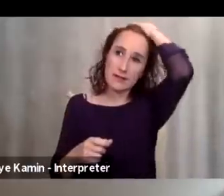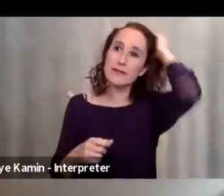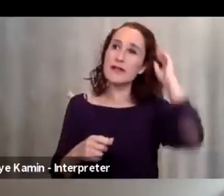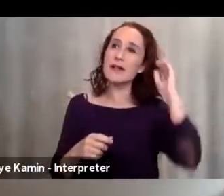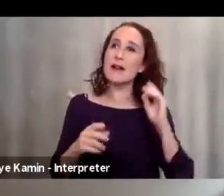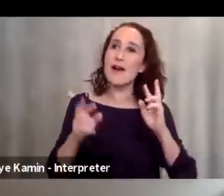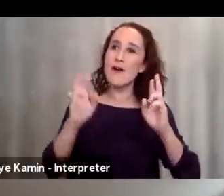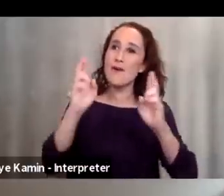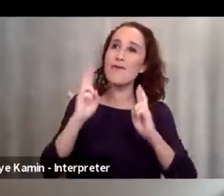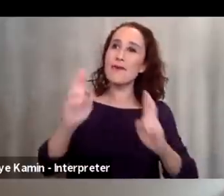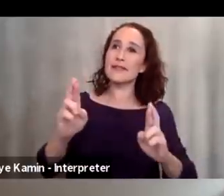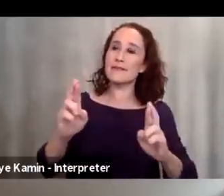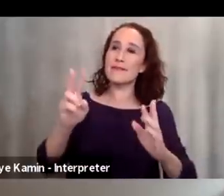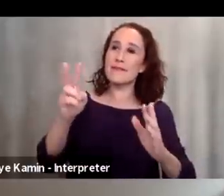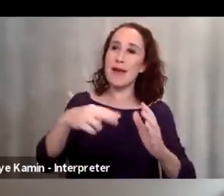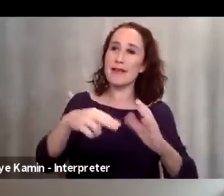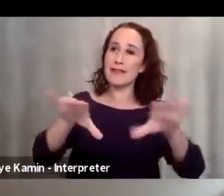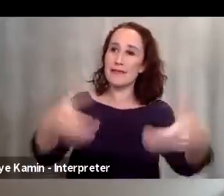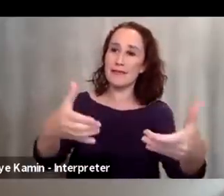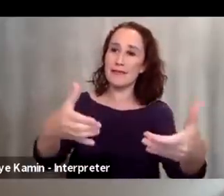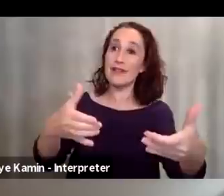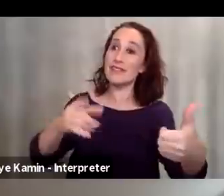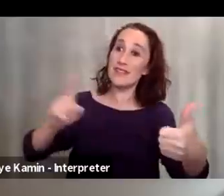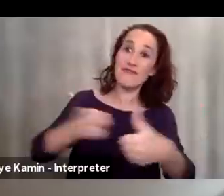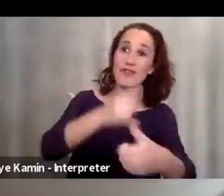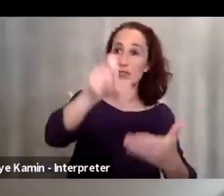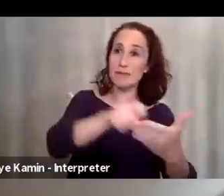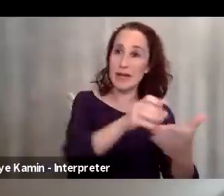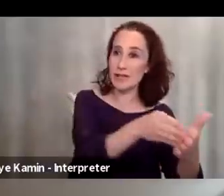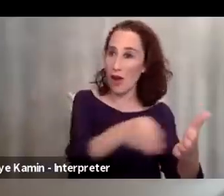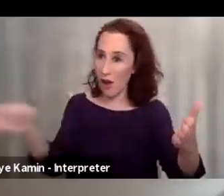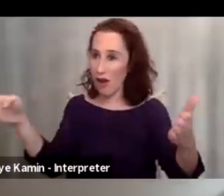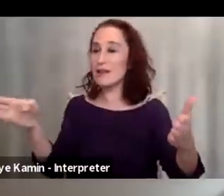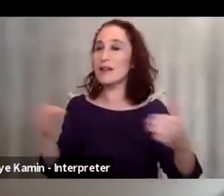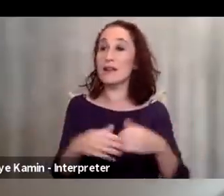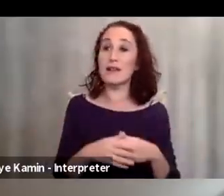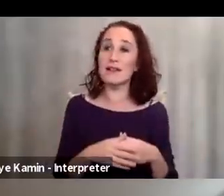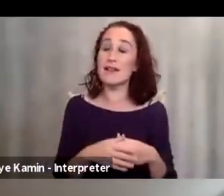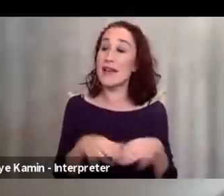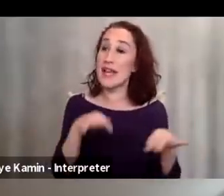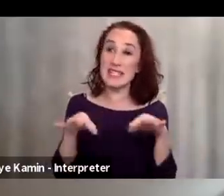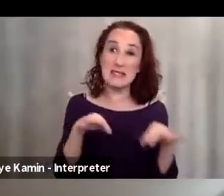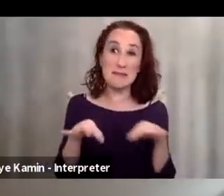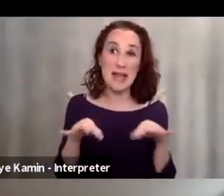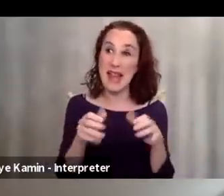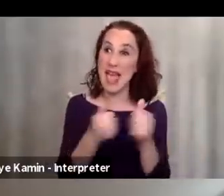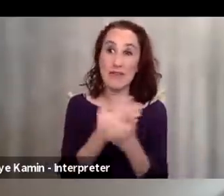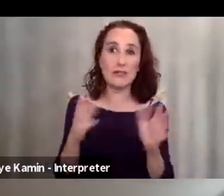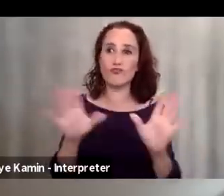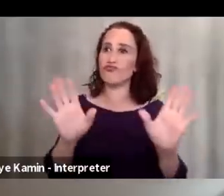respect my readers, you know, from page one, to try to explain as little as possible. In fact, I do